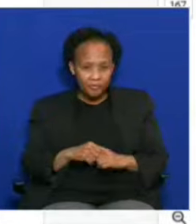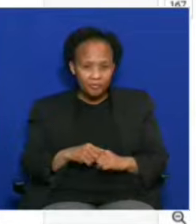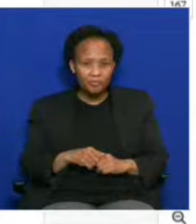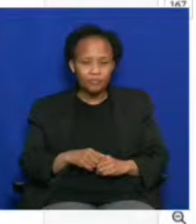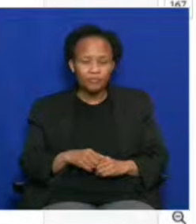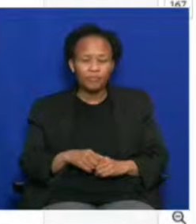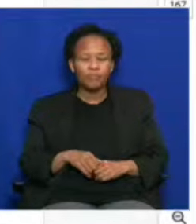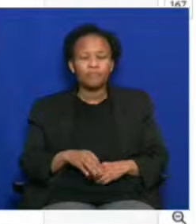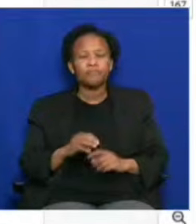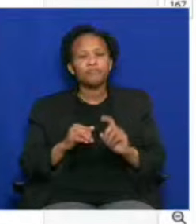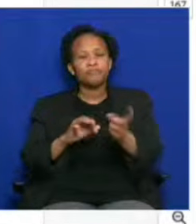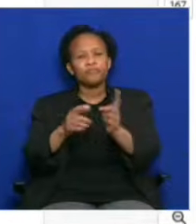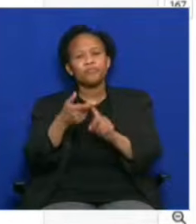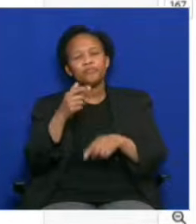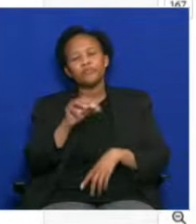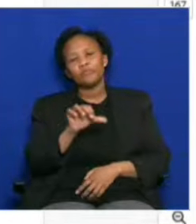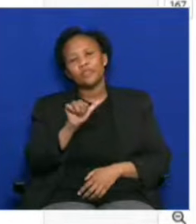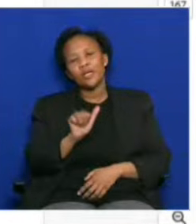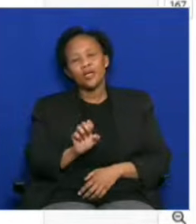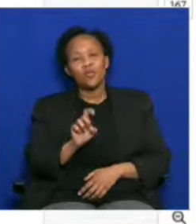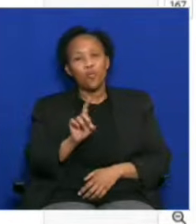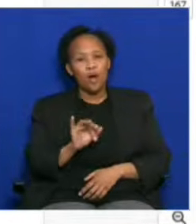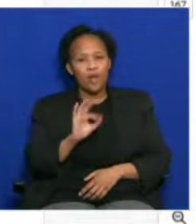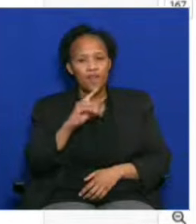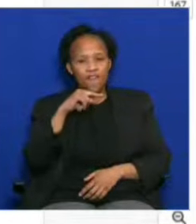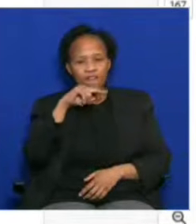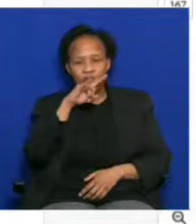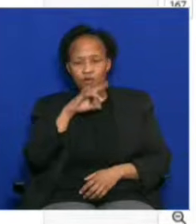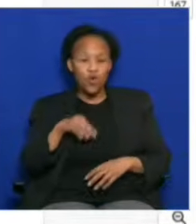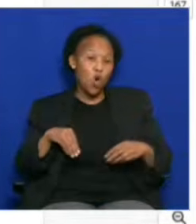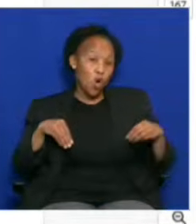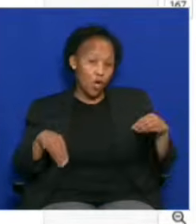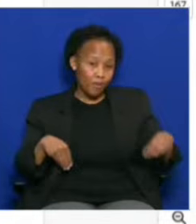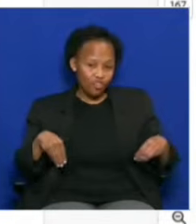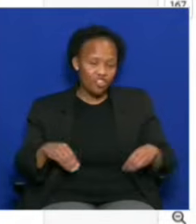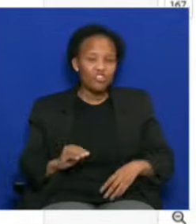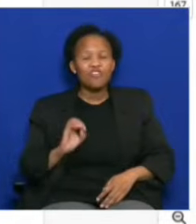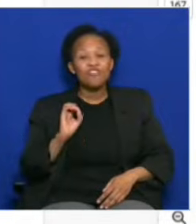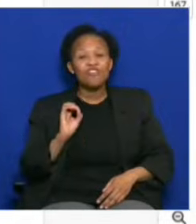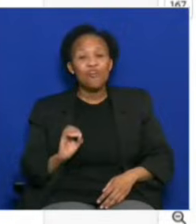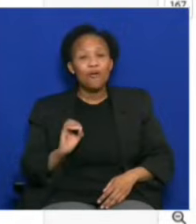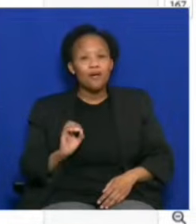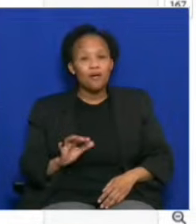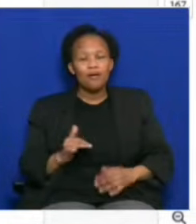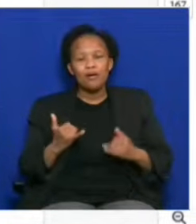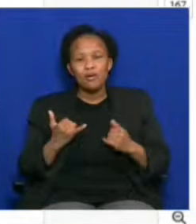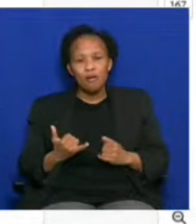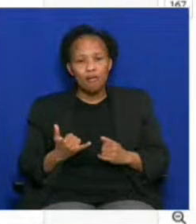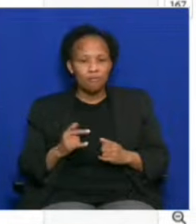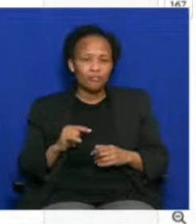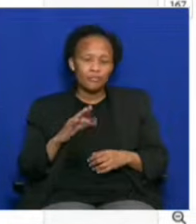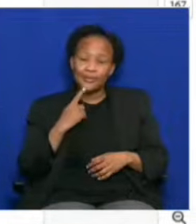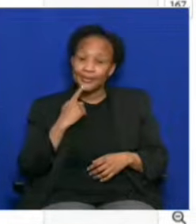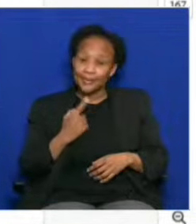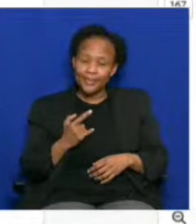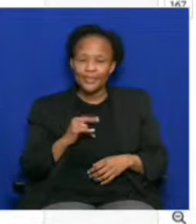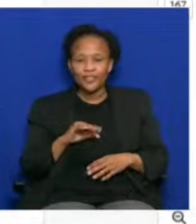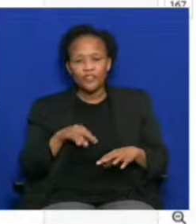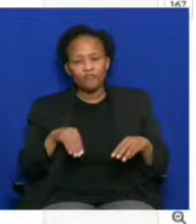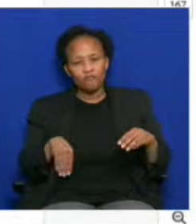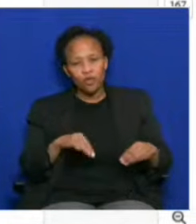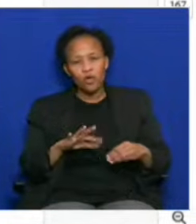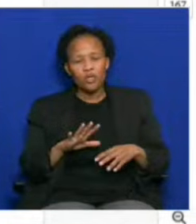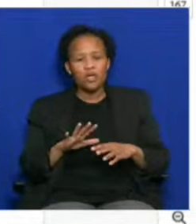you have fraud and corruption. In terms of the case that we have registered, it is fraud and corruption. I'm asking you